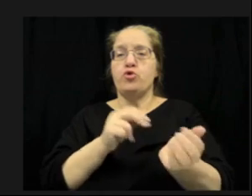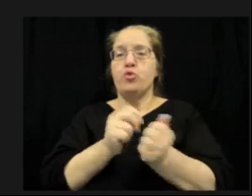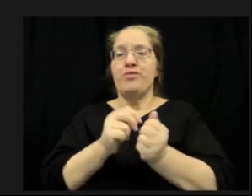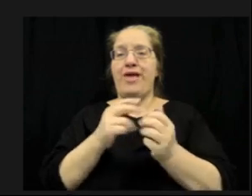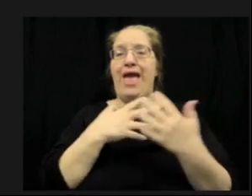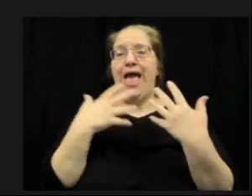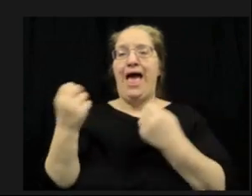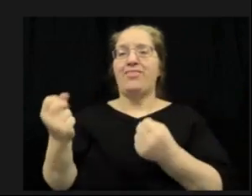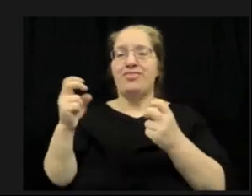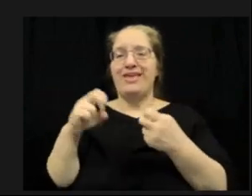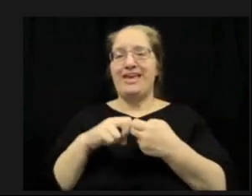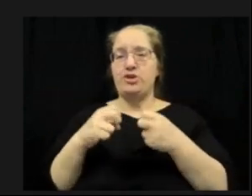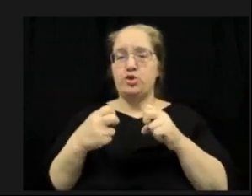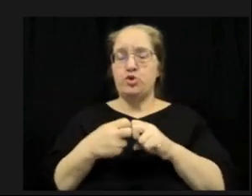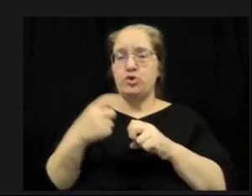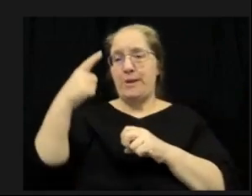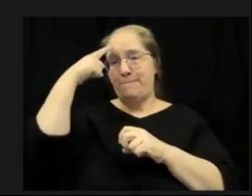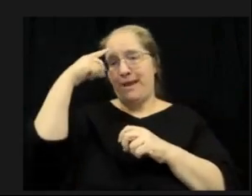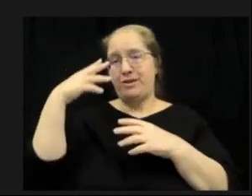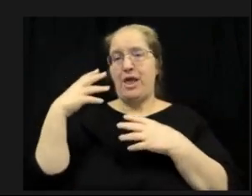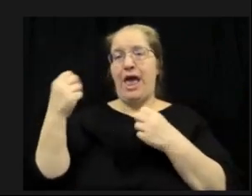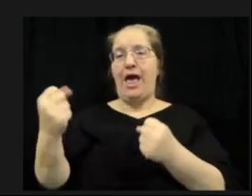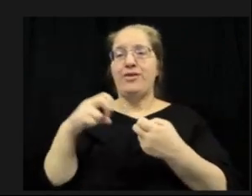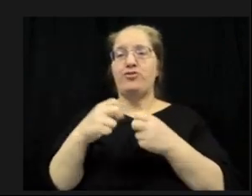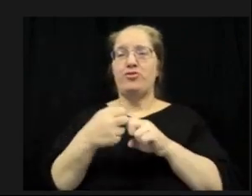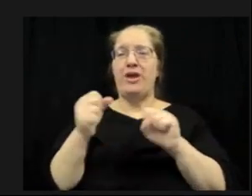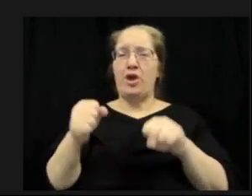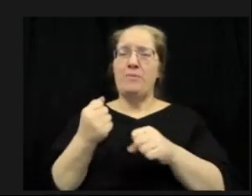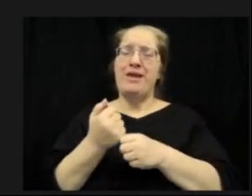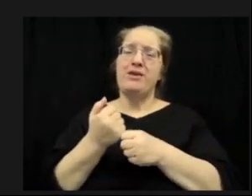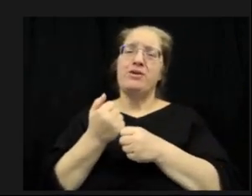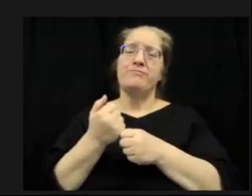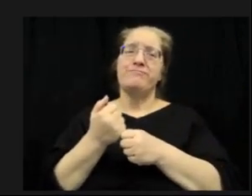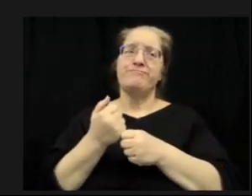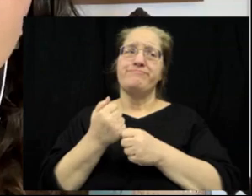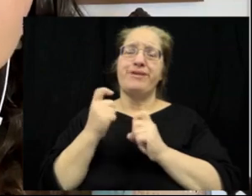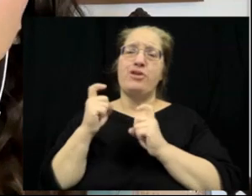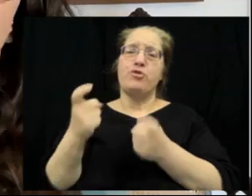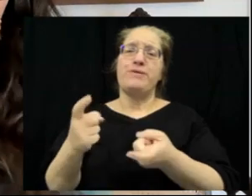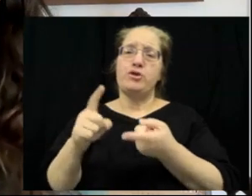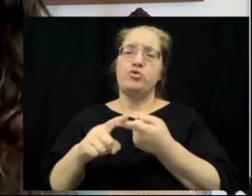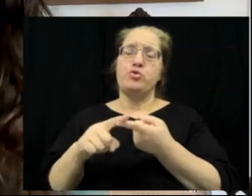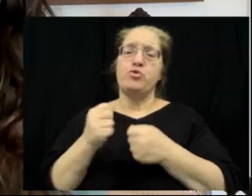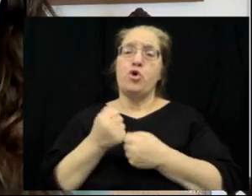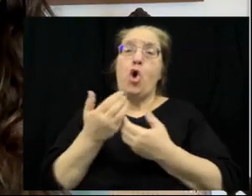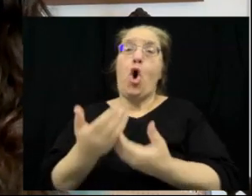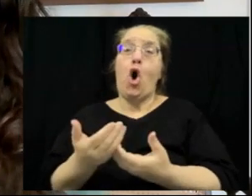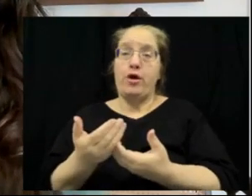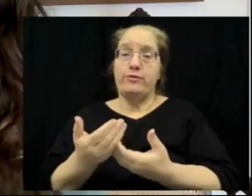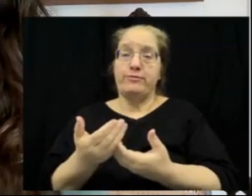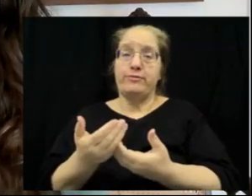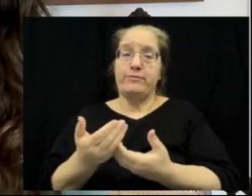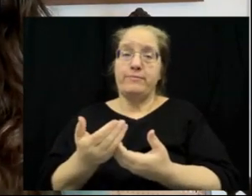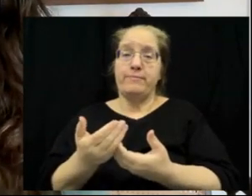issues and or mental health issues that could be contributing to the root cause? Yeah, I can start with that